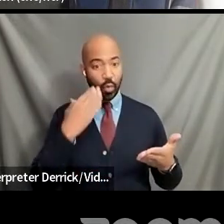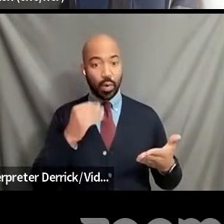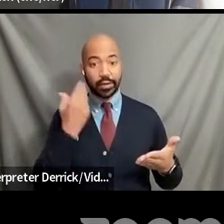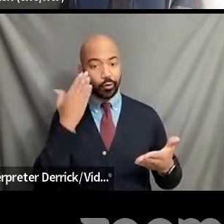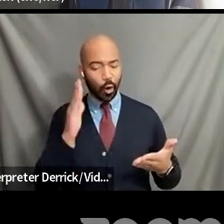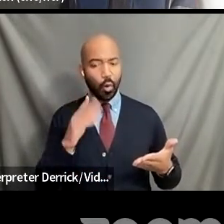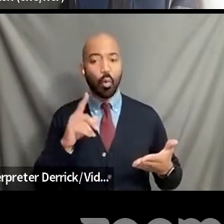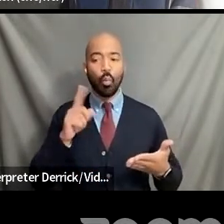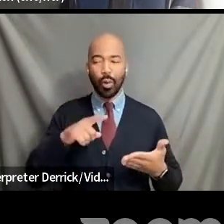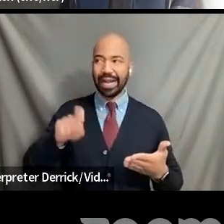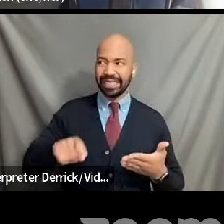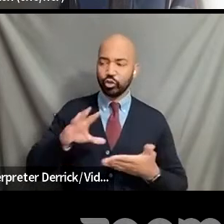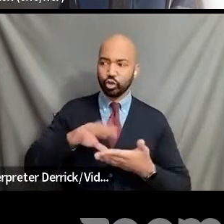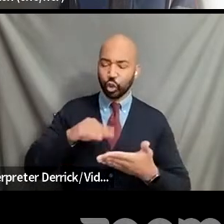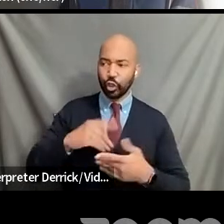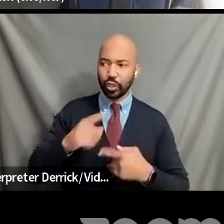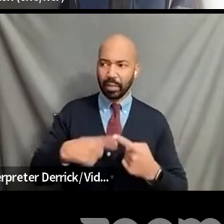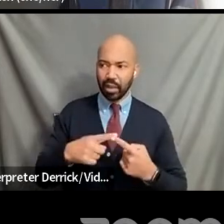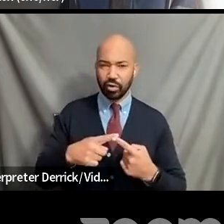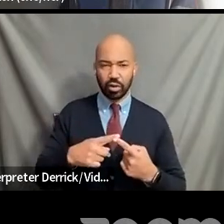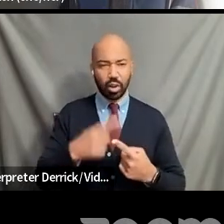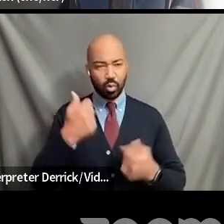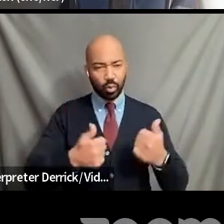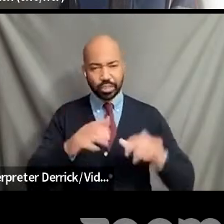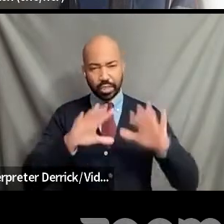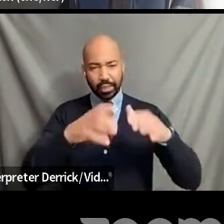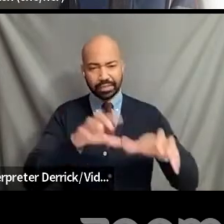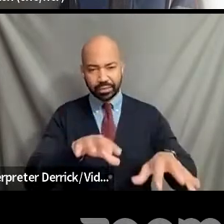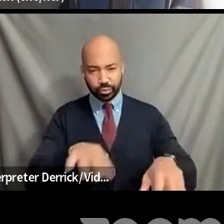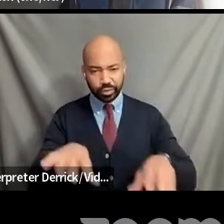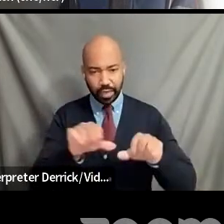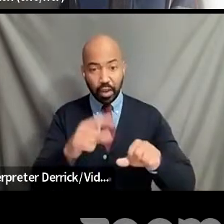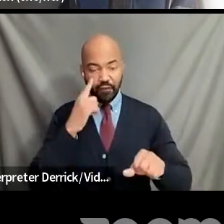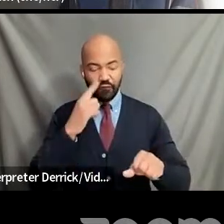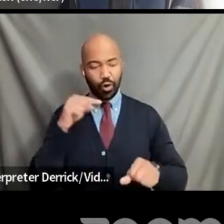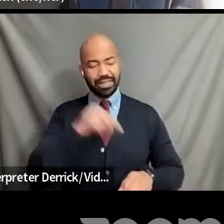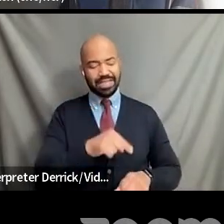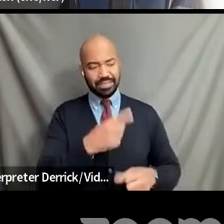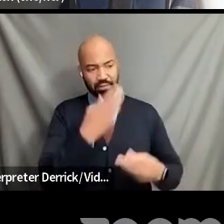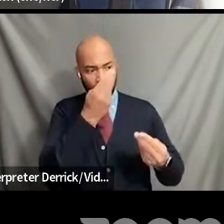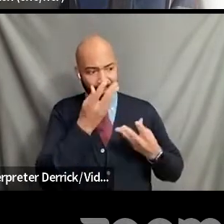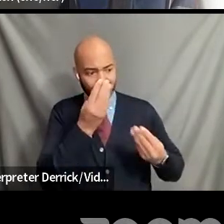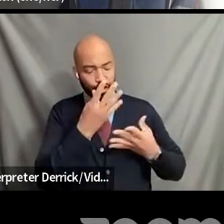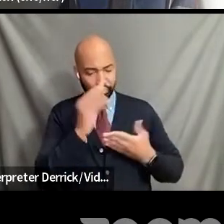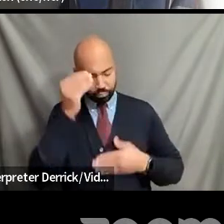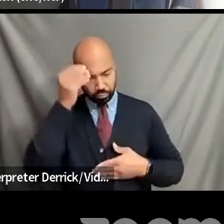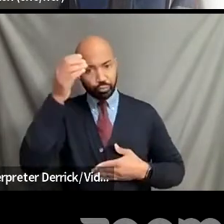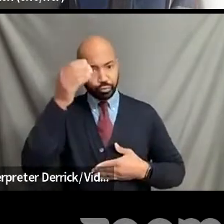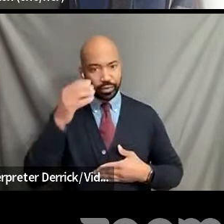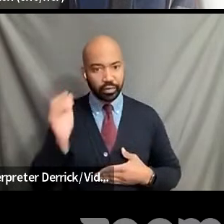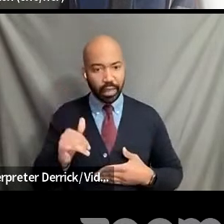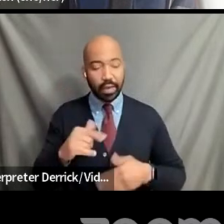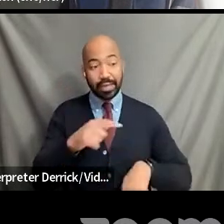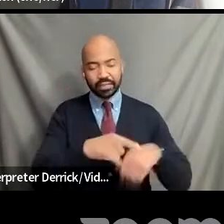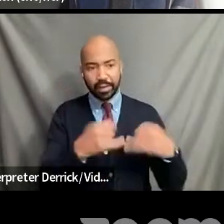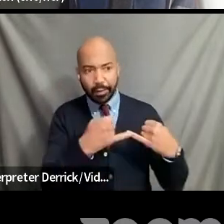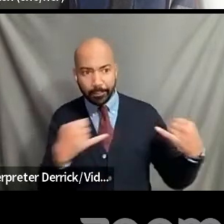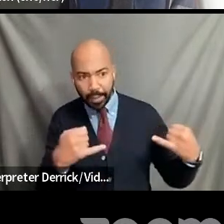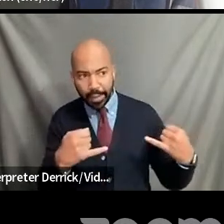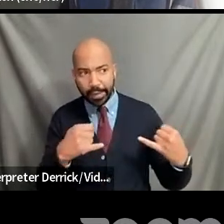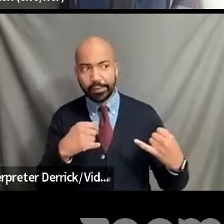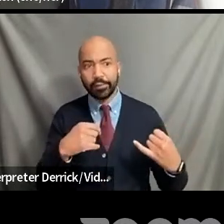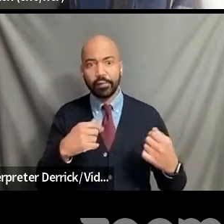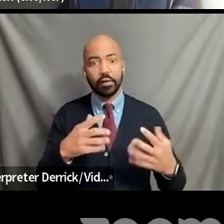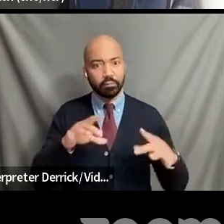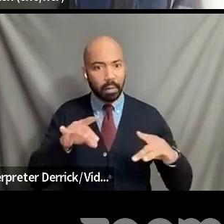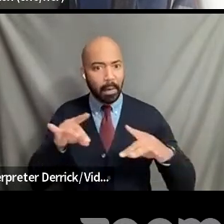do I need to know? In what class do I need to take it from, or where do I need to get this knowledge from? And then what is the timeline do I need to learn it? So a lot of stuff